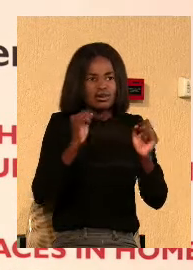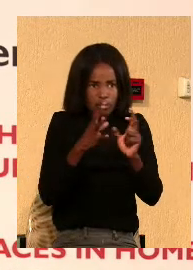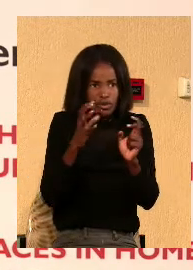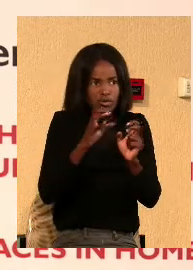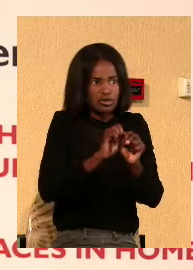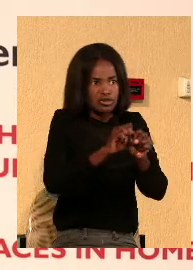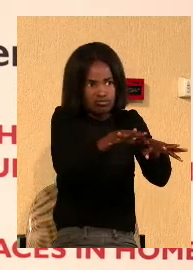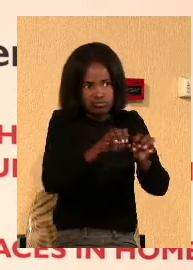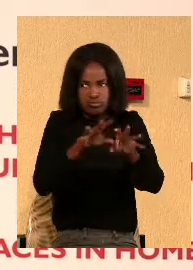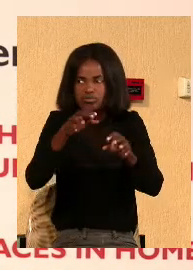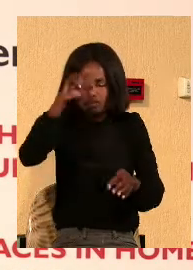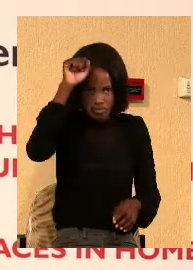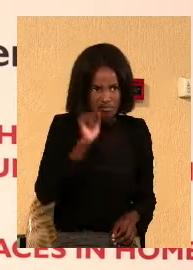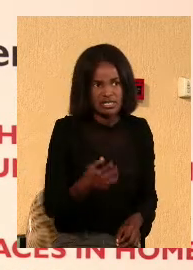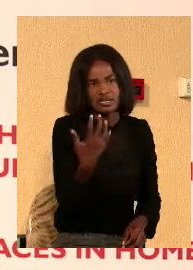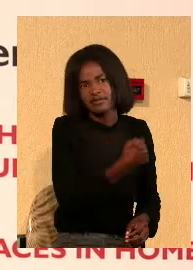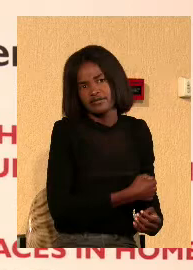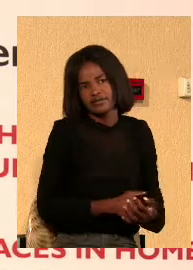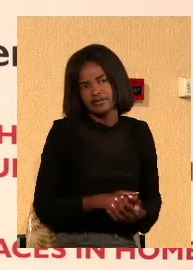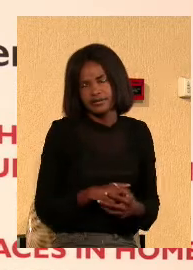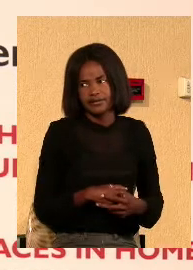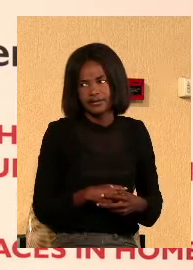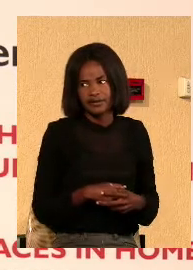brewing underneath there already. Yeah.